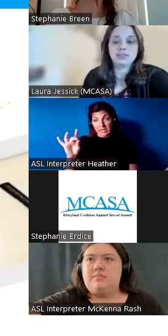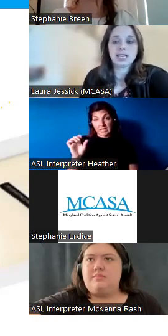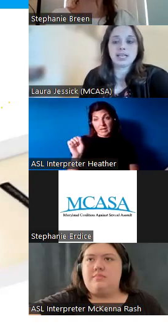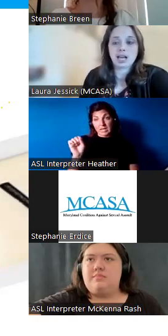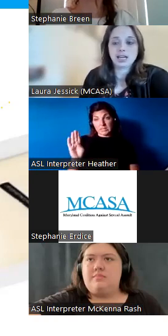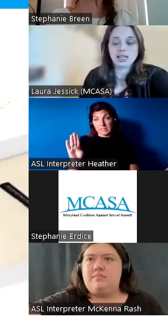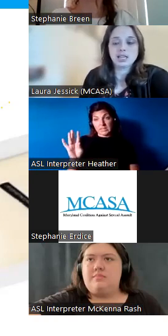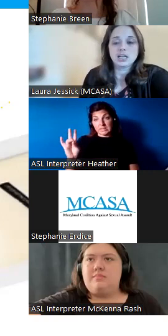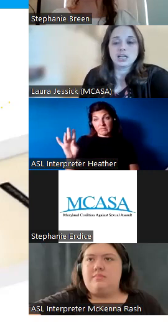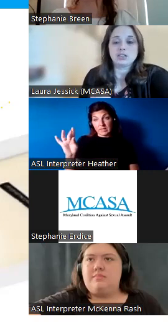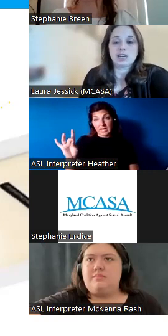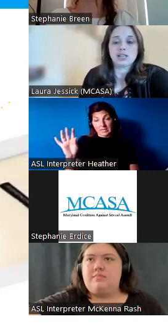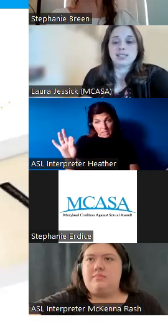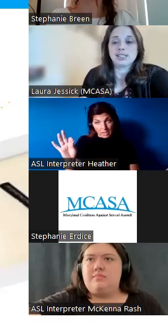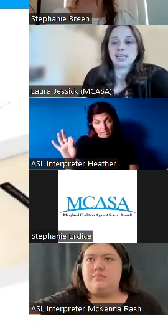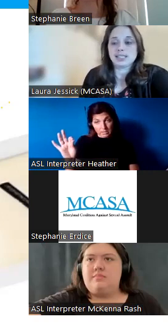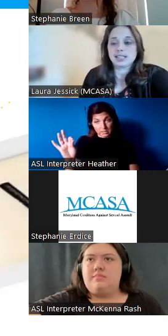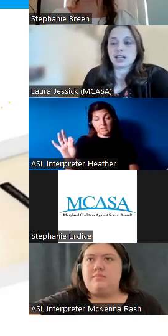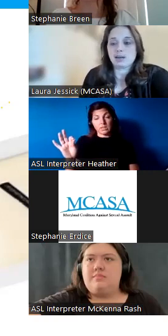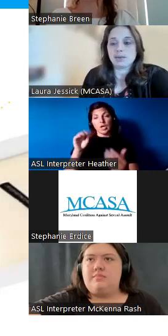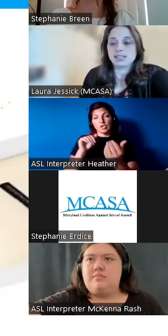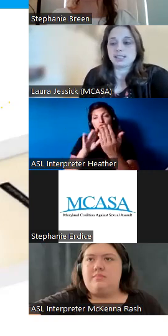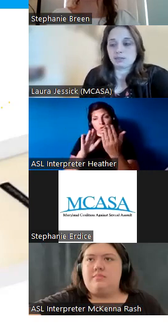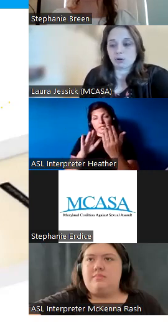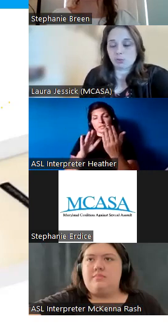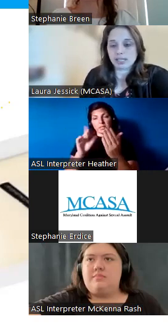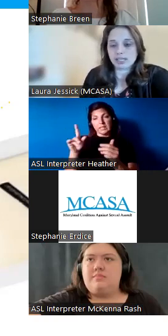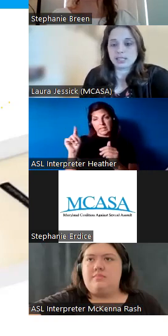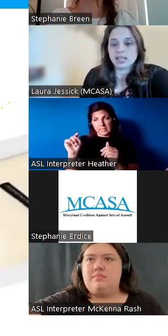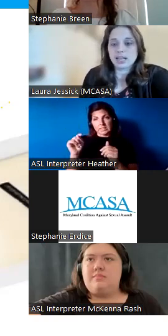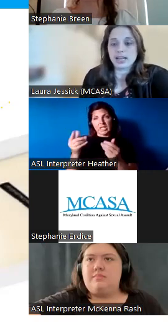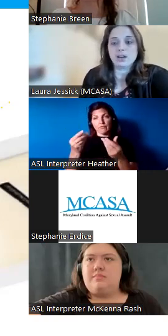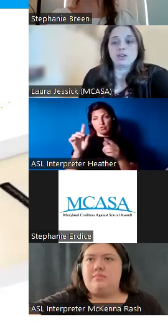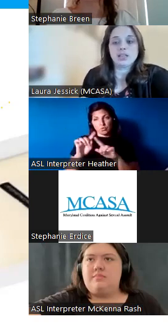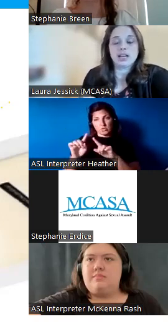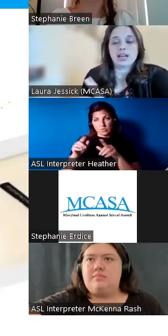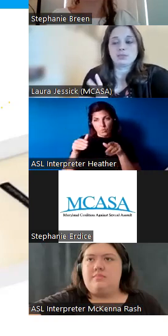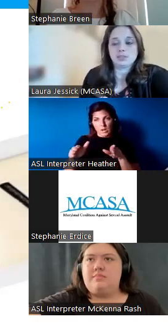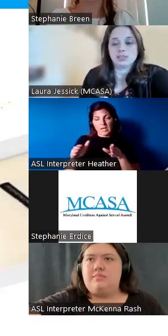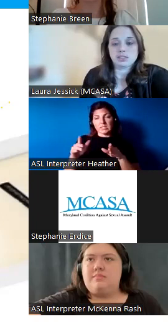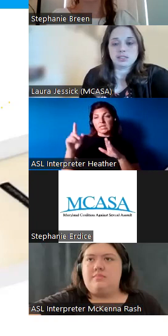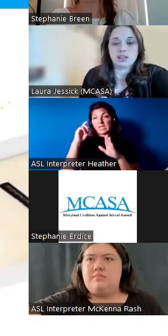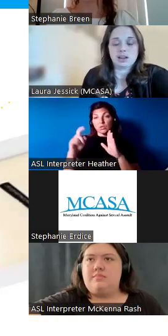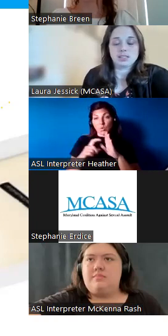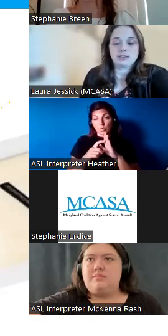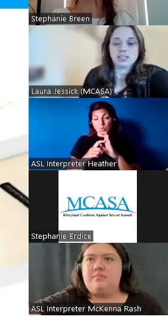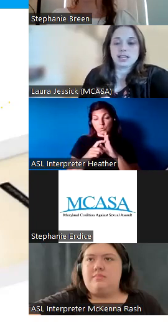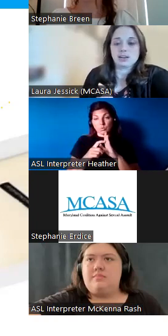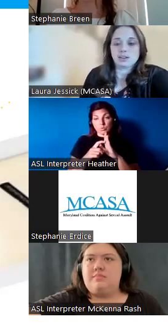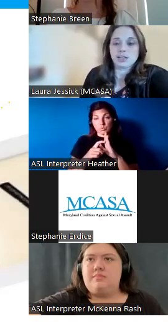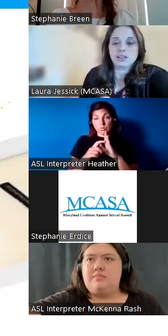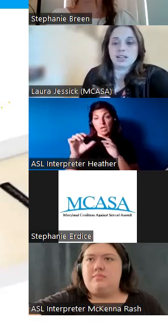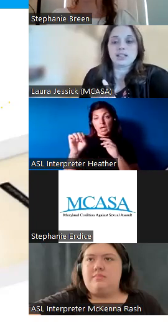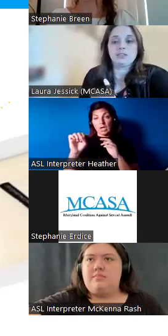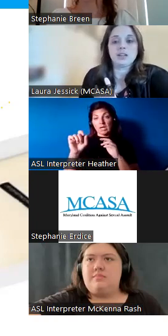SB 789, address these kits in several ways. It noted, as Stephanie